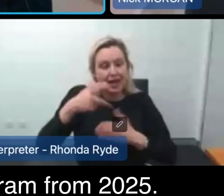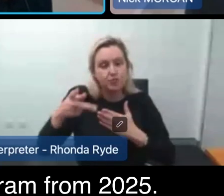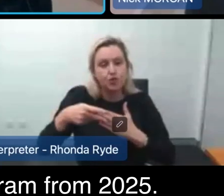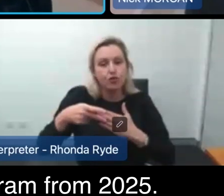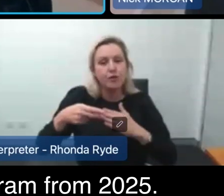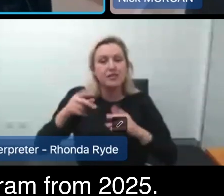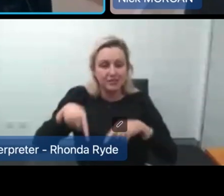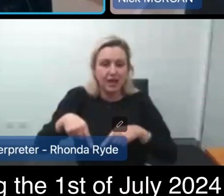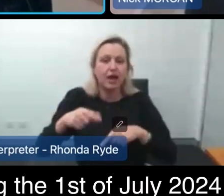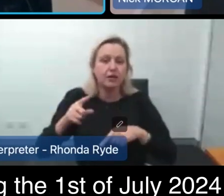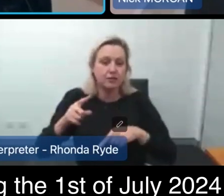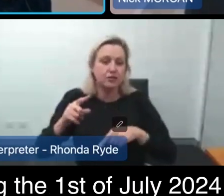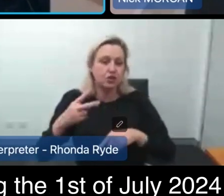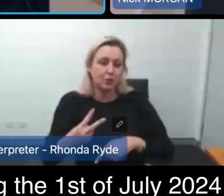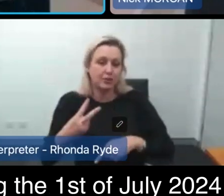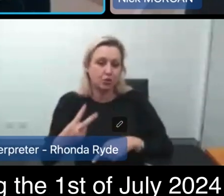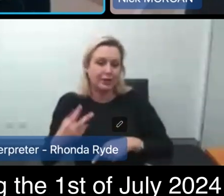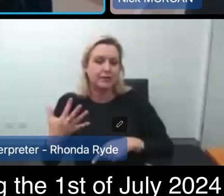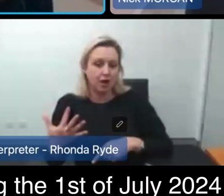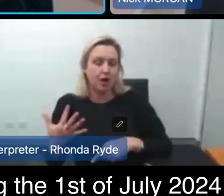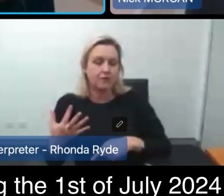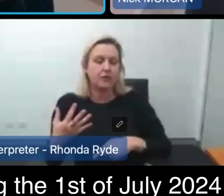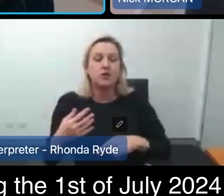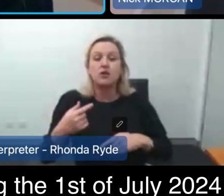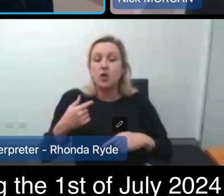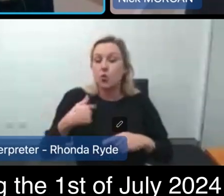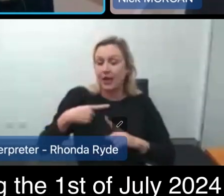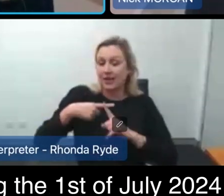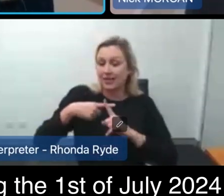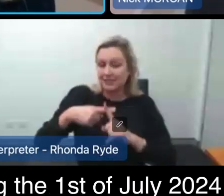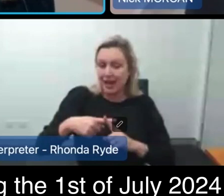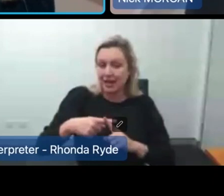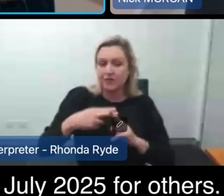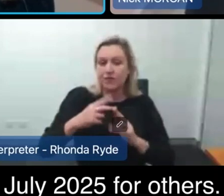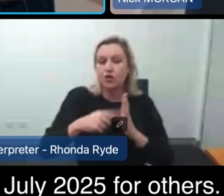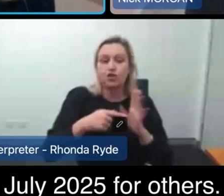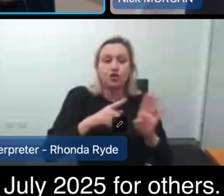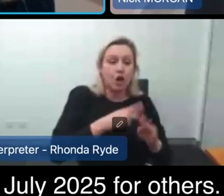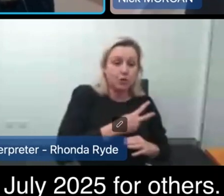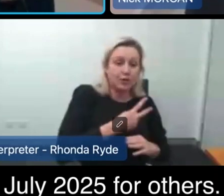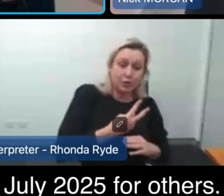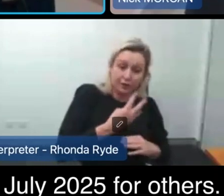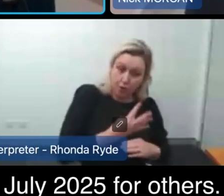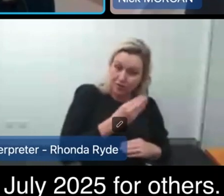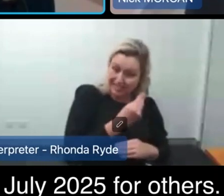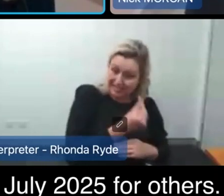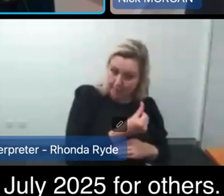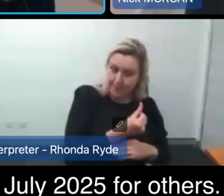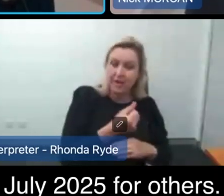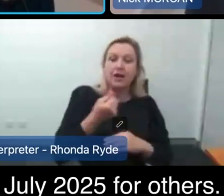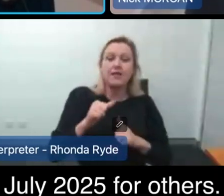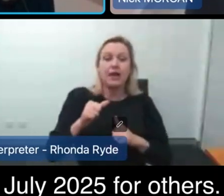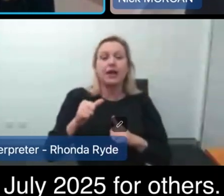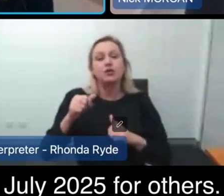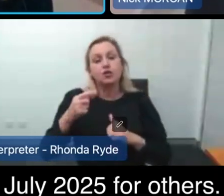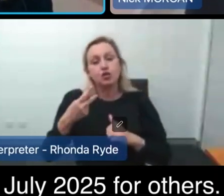2025. So we're targeting 1st of July 2024 for some aspects and 1st of July